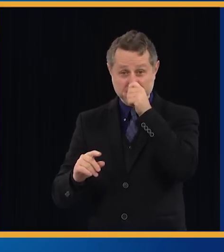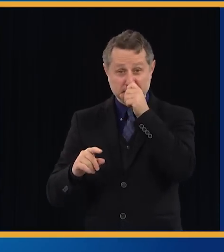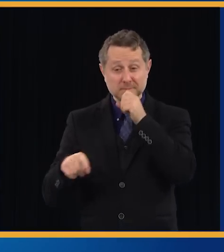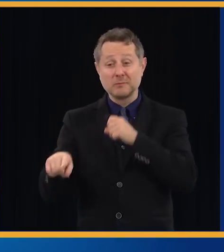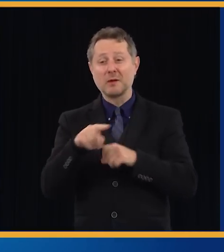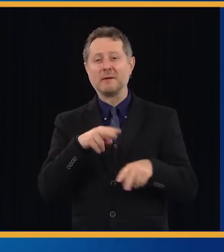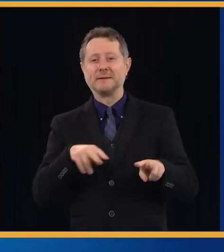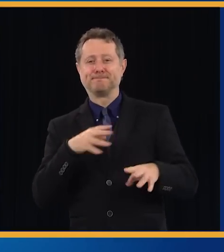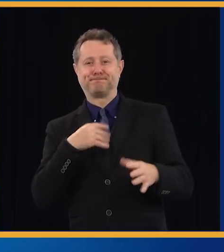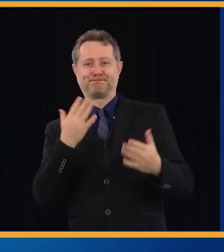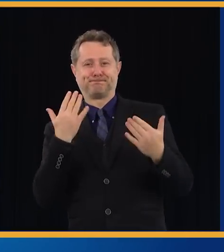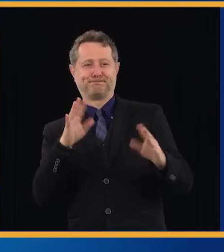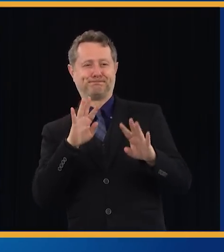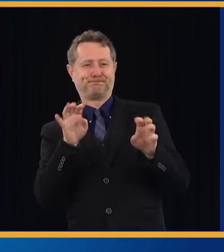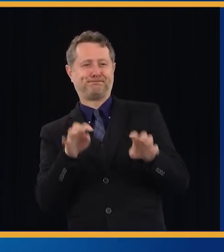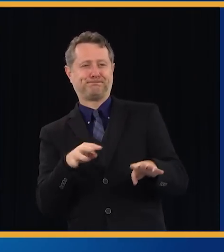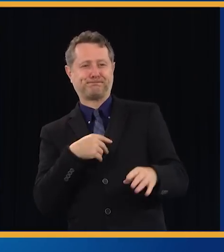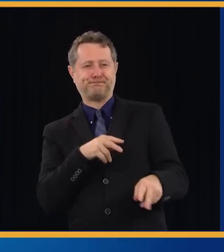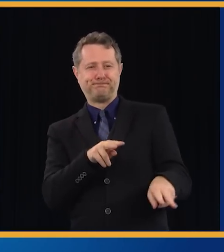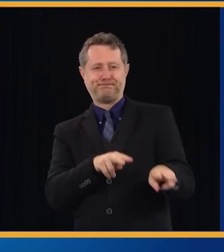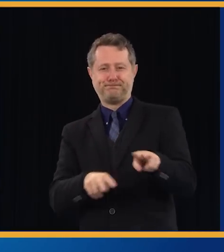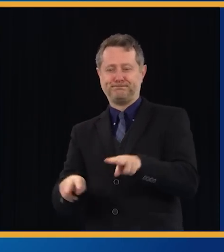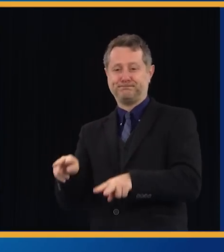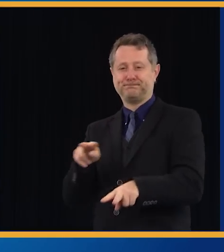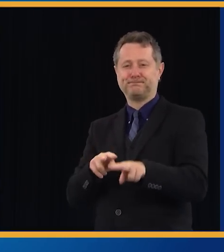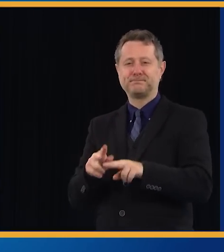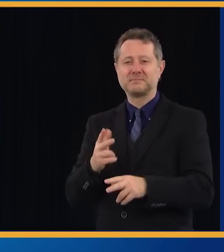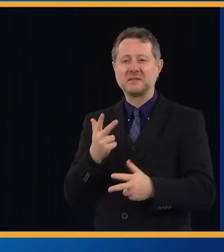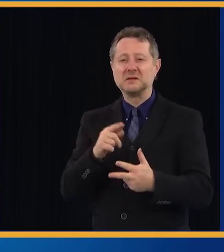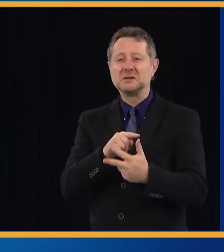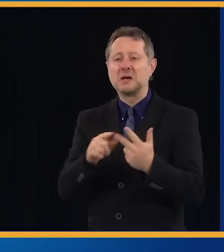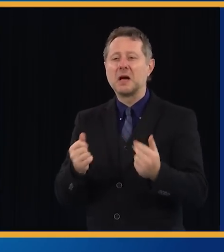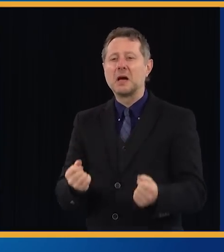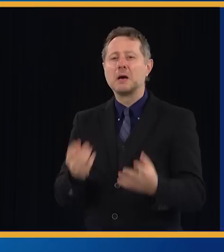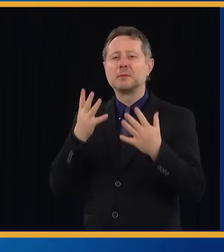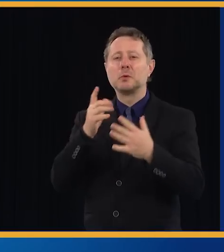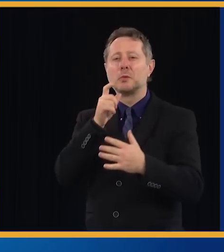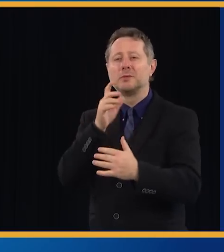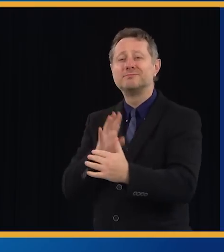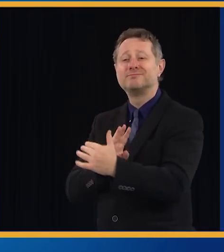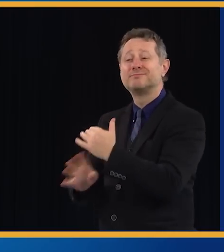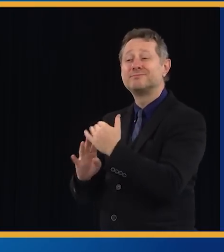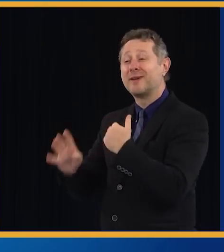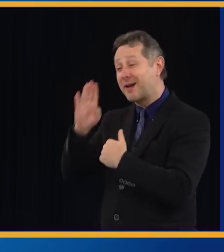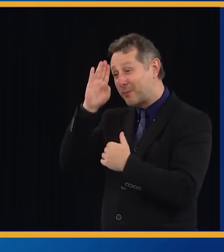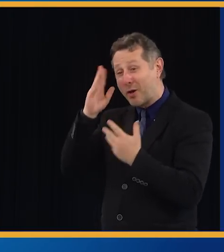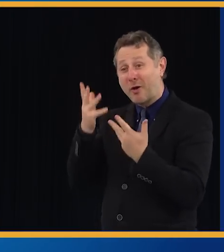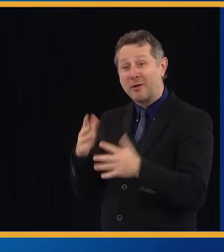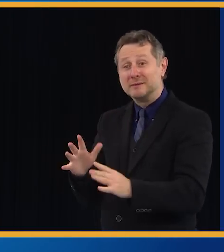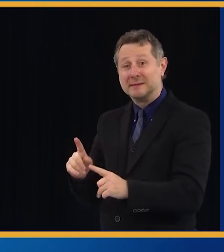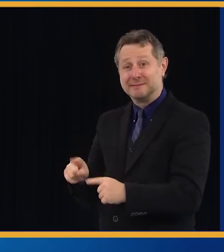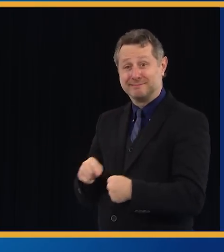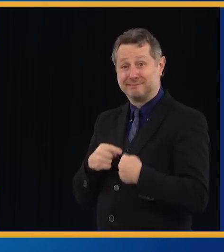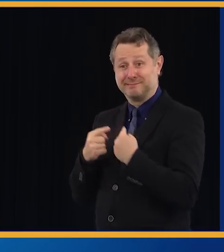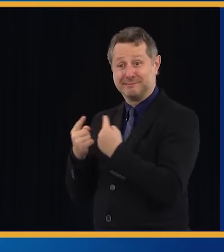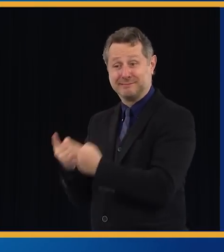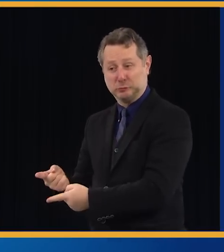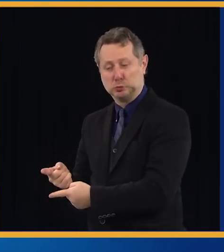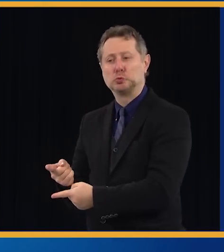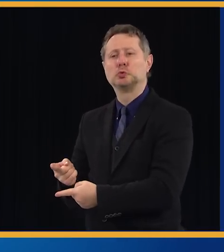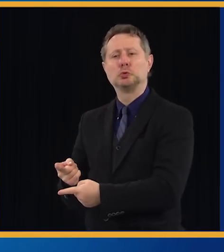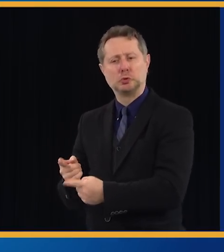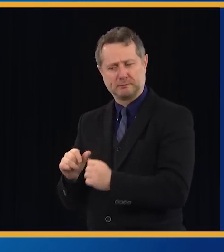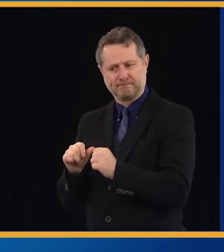is. And if you look at the number of incoming cases, it's been remarkably flat for the past several